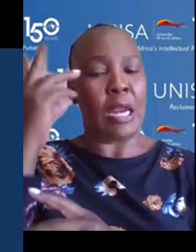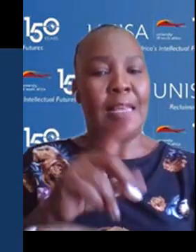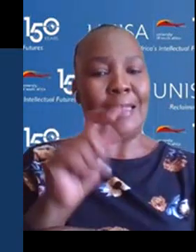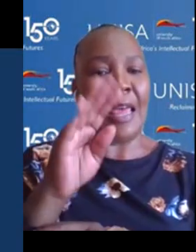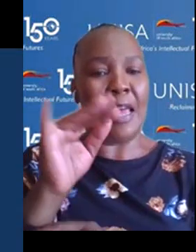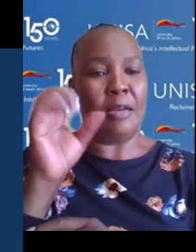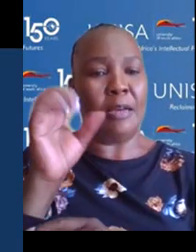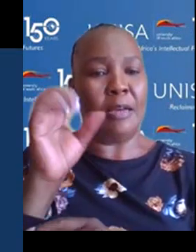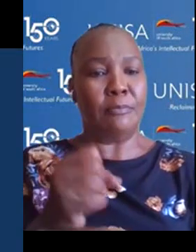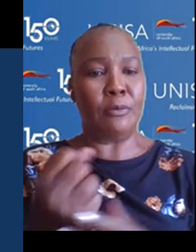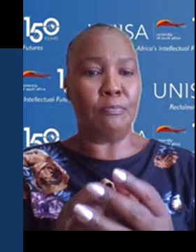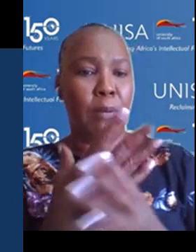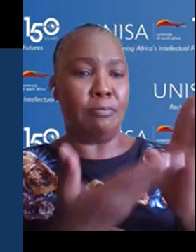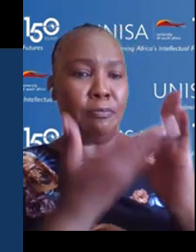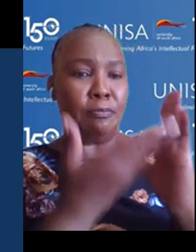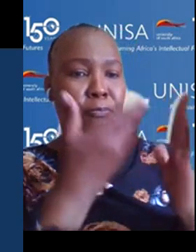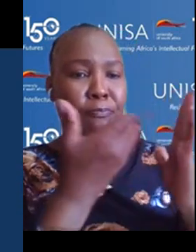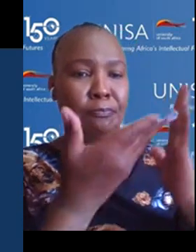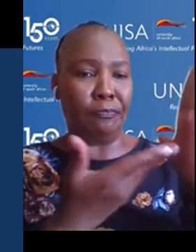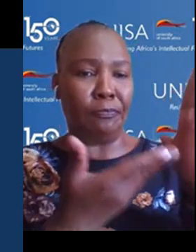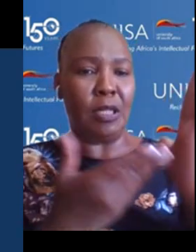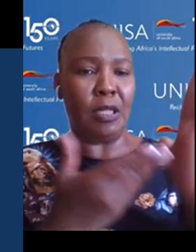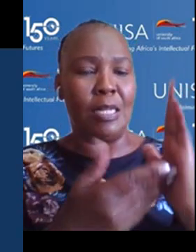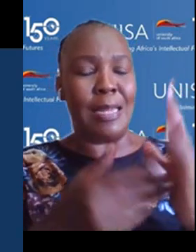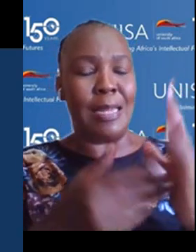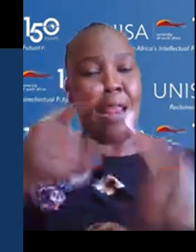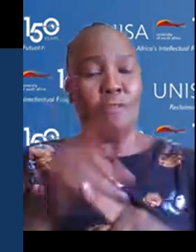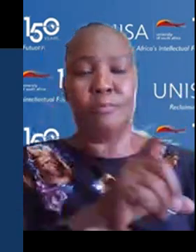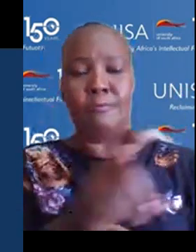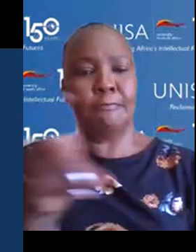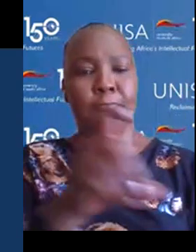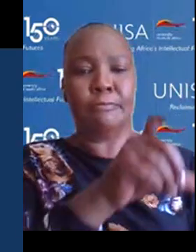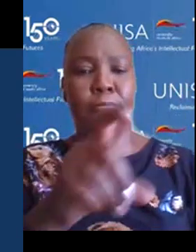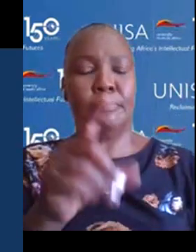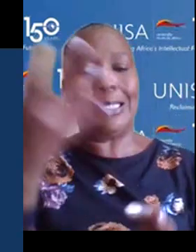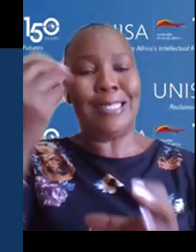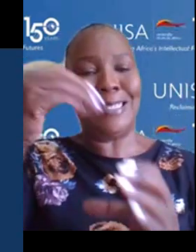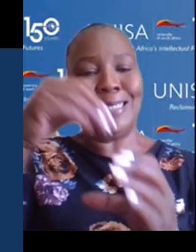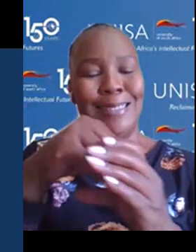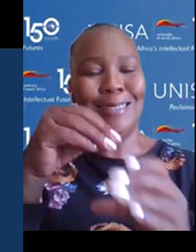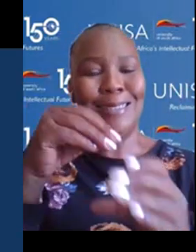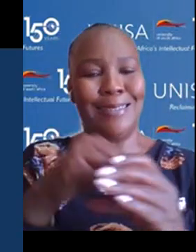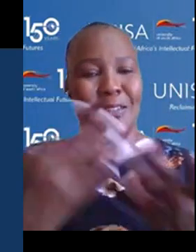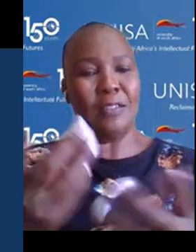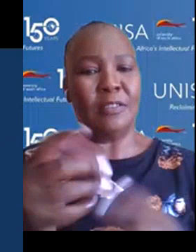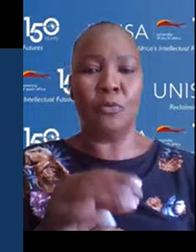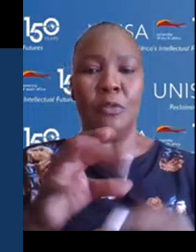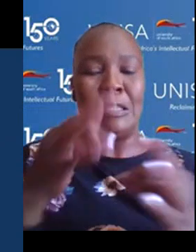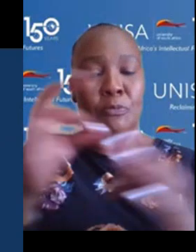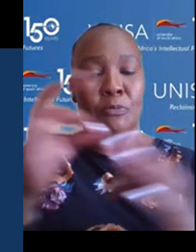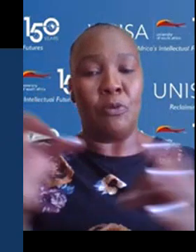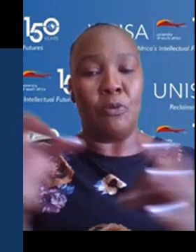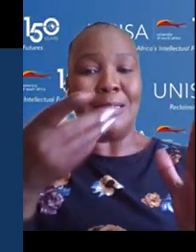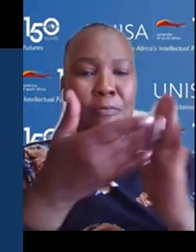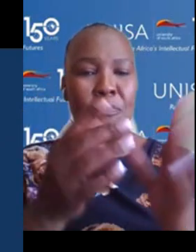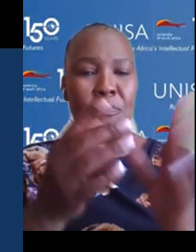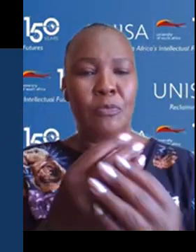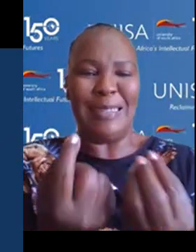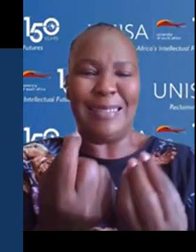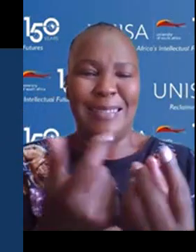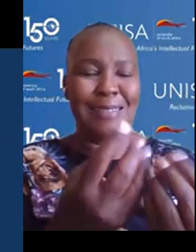little guys here are tabs that allows you to move around inside the actual ribbon. So the ribbon has basically all the little